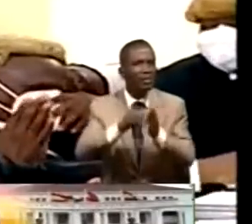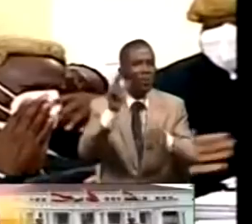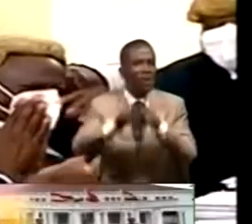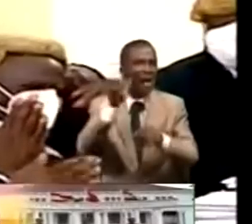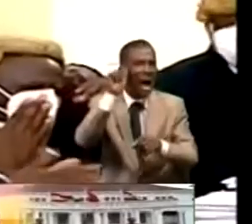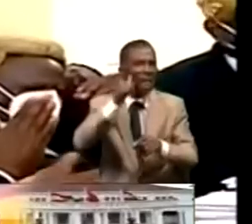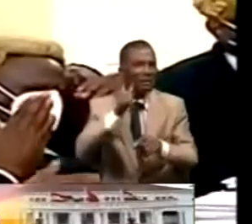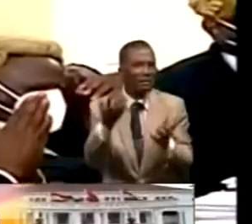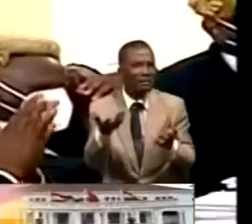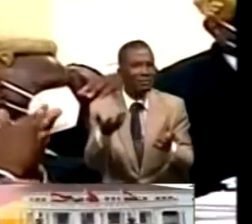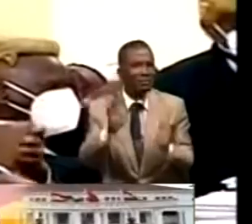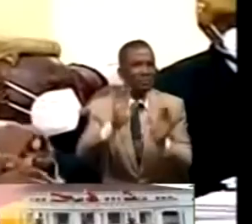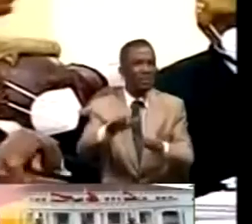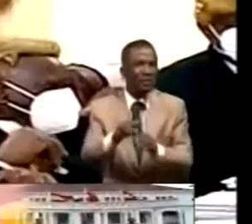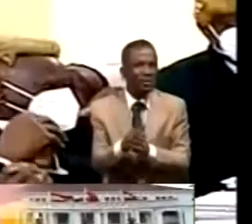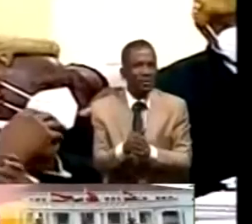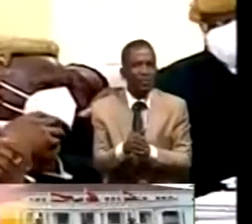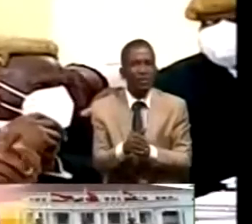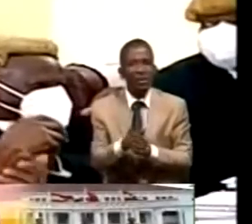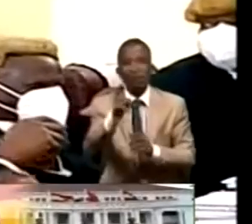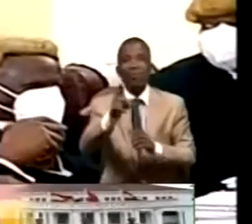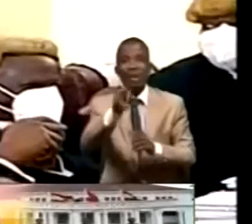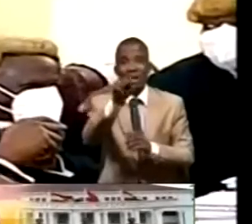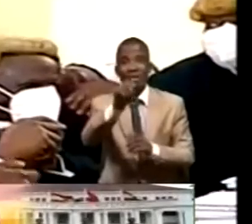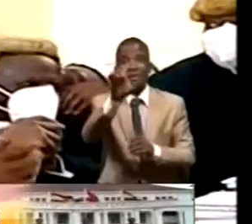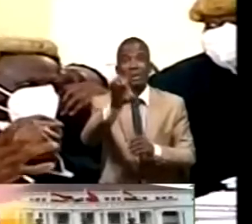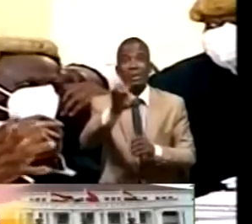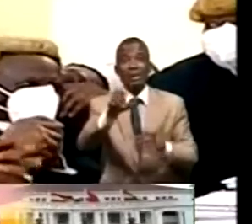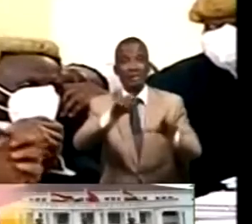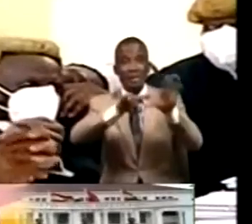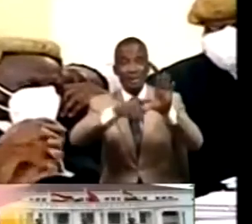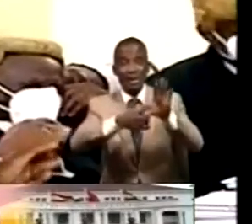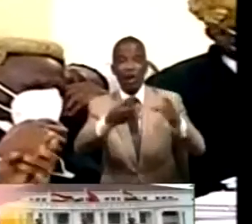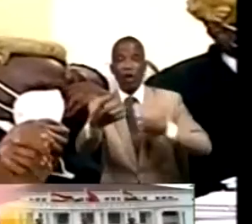You had issues. You raised issues with her appointment, not so?